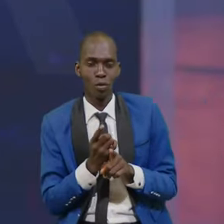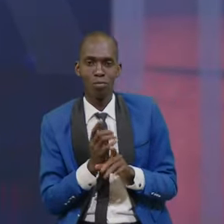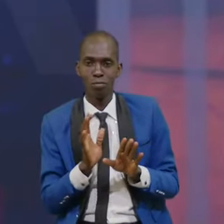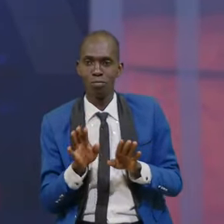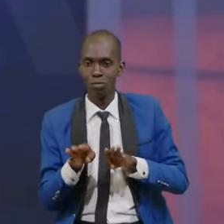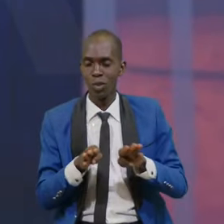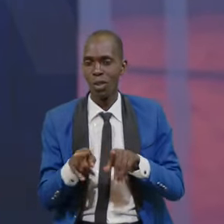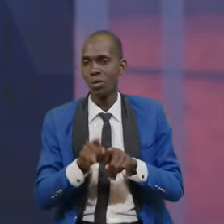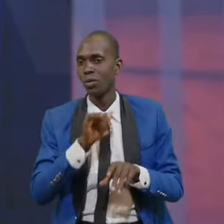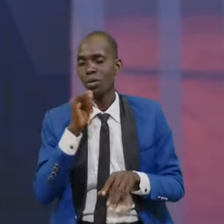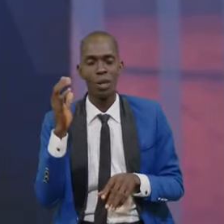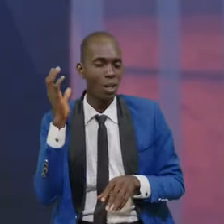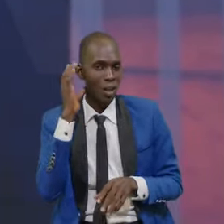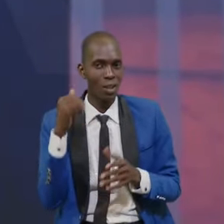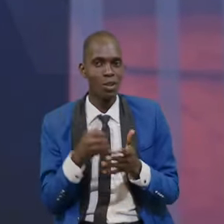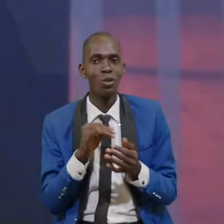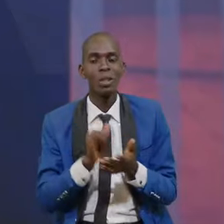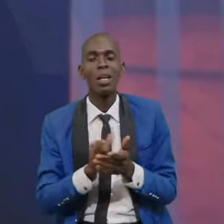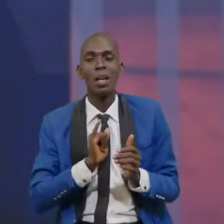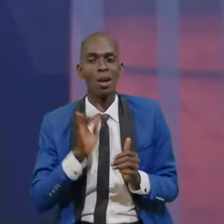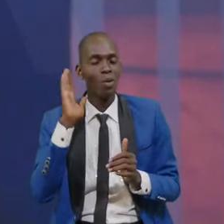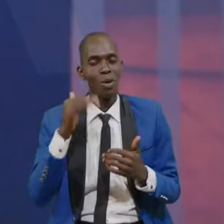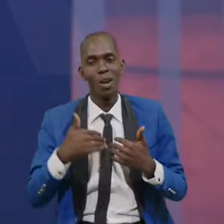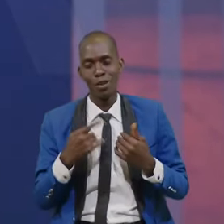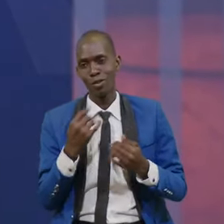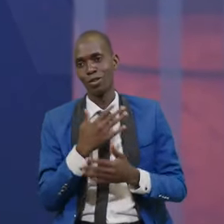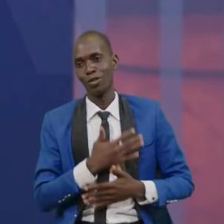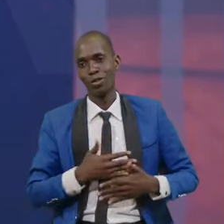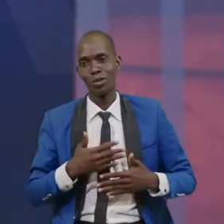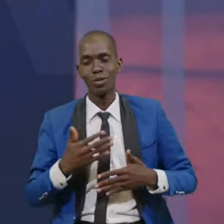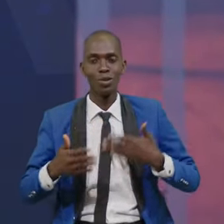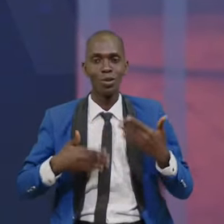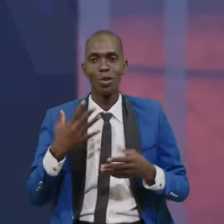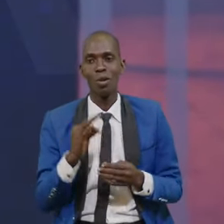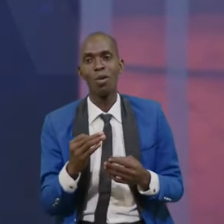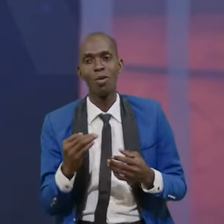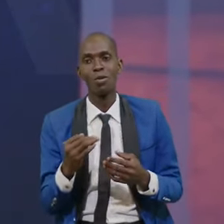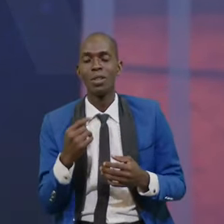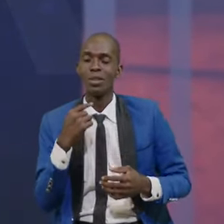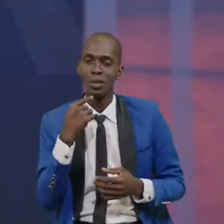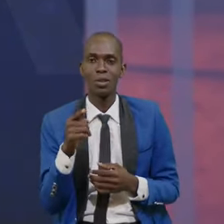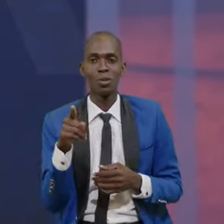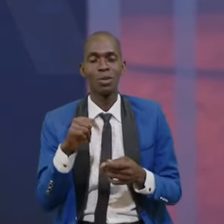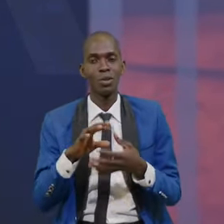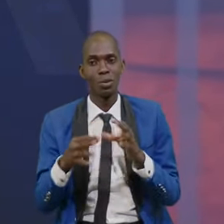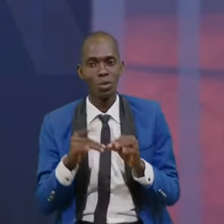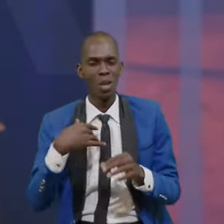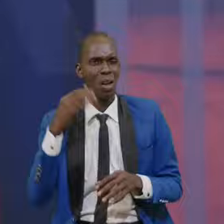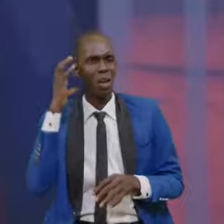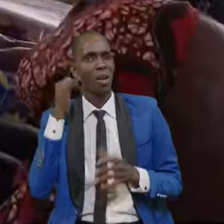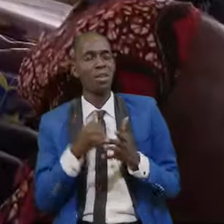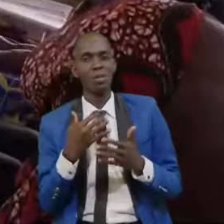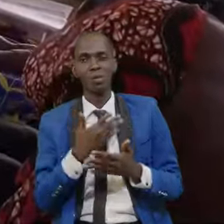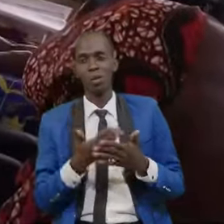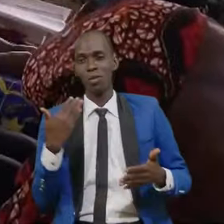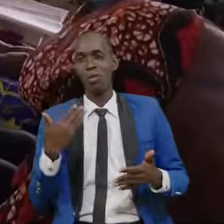have the joy of telling the story. I was okay, they have all heard about you, they are not excited, act as if you never heard.